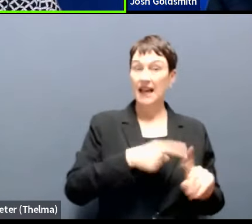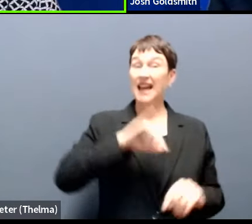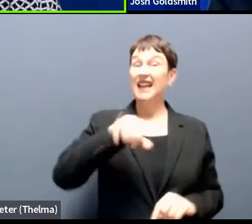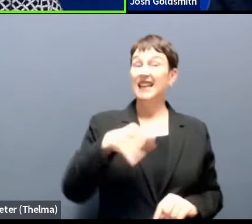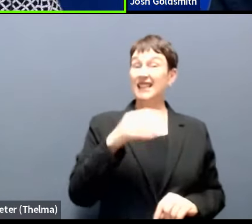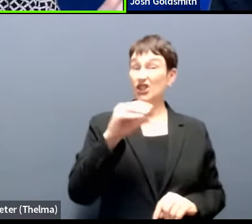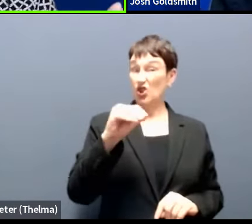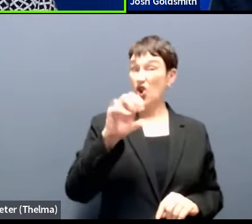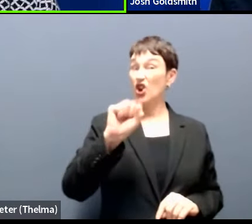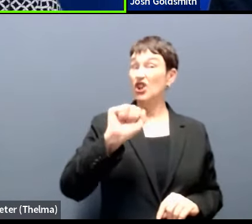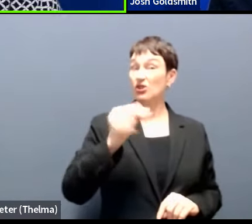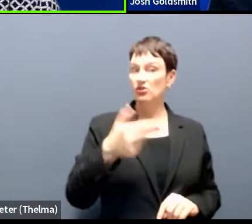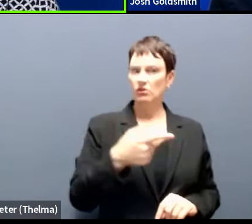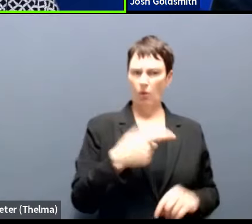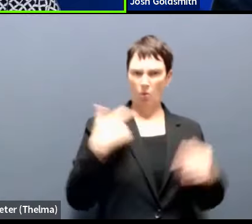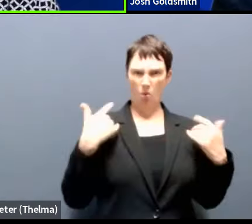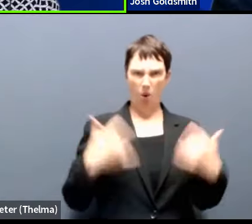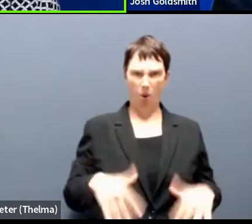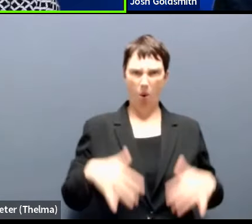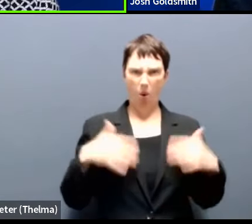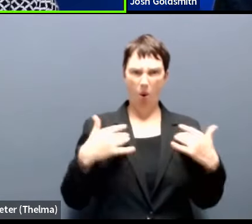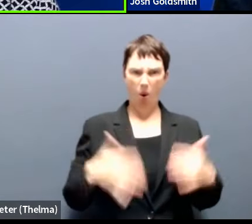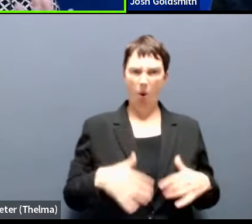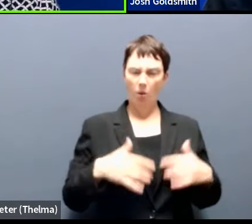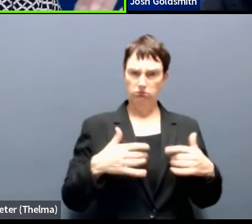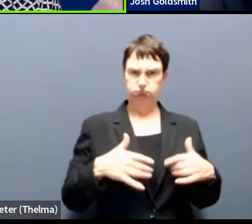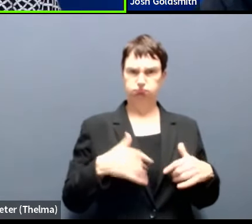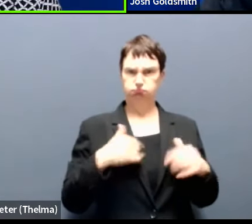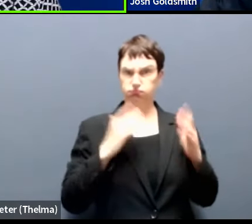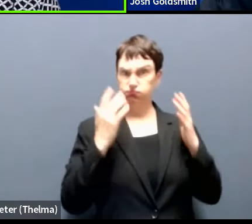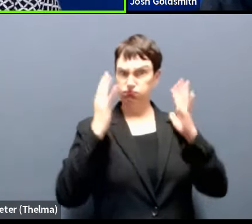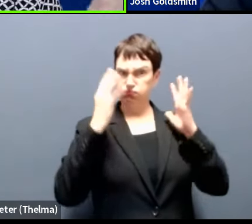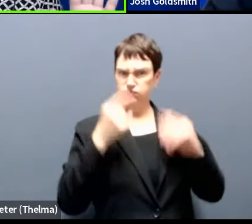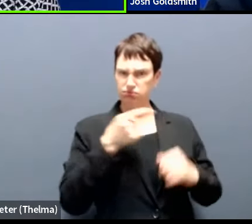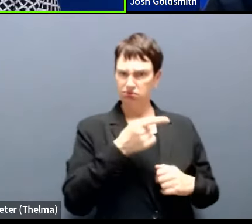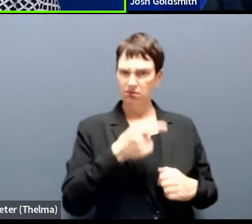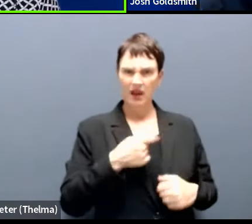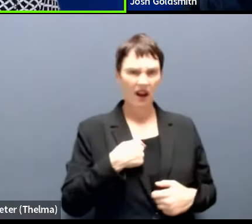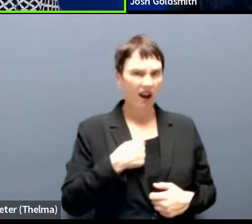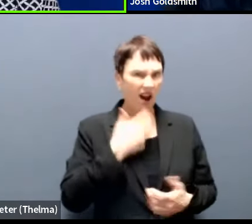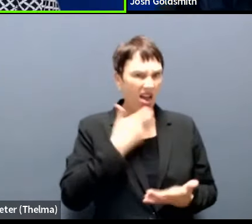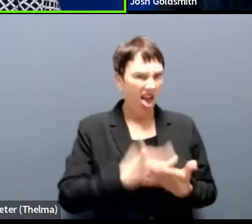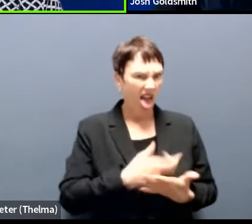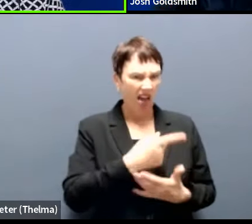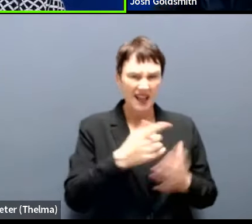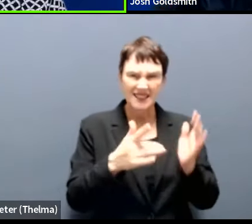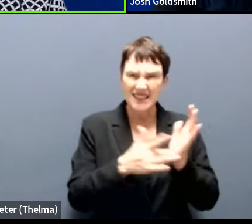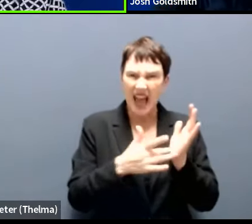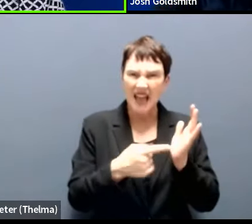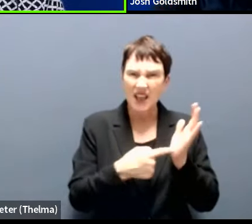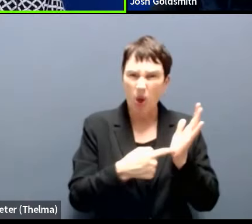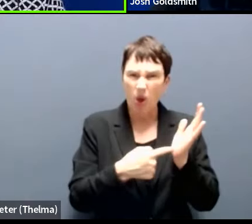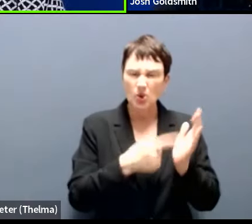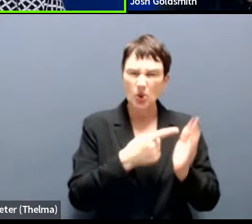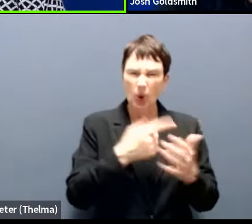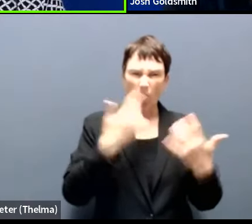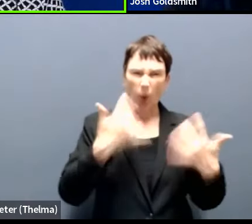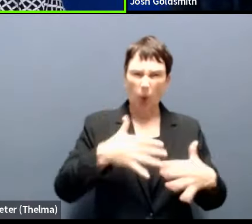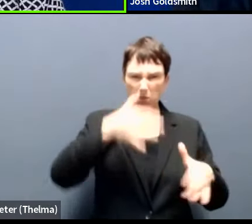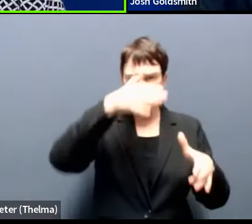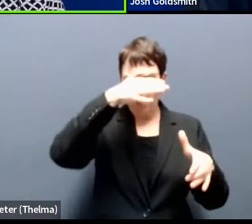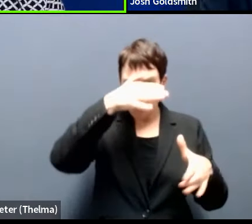Josh, I can't congratulate you enough, and I can't tell you how much I admire your tech skills. What he was able to do with this was